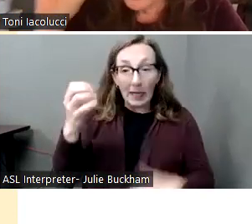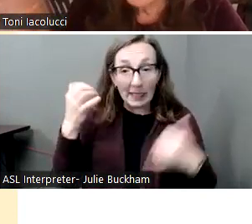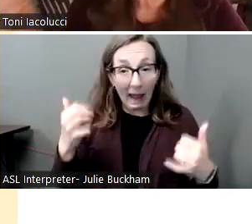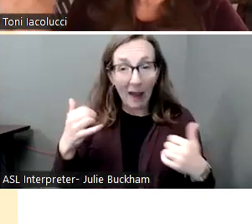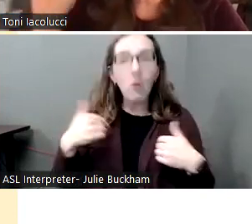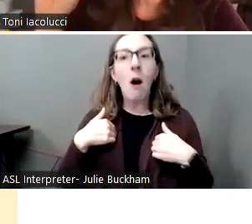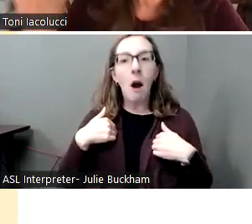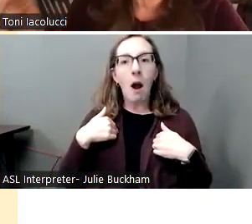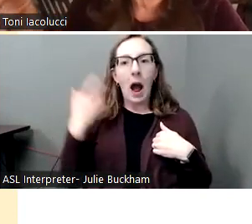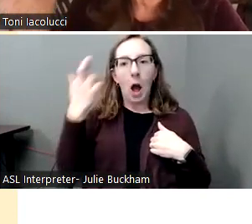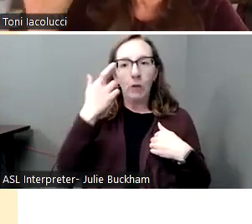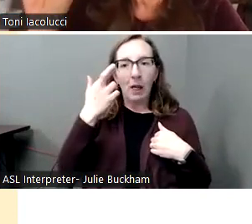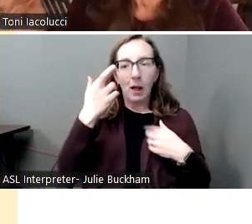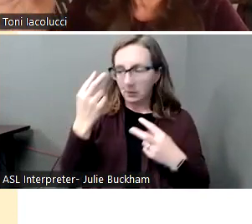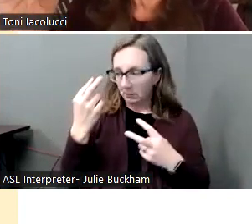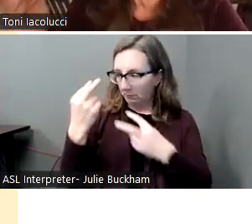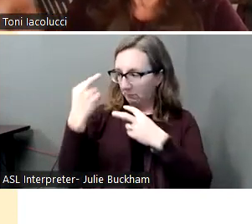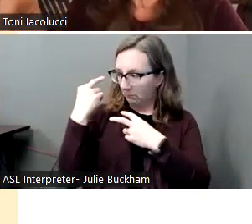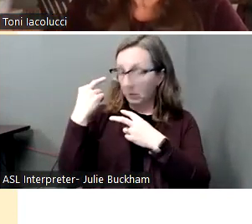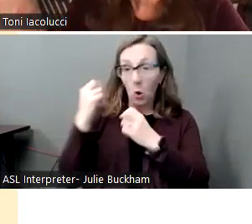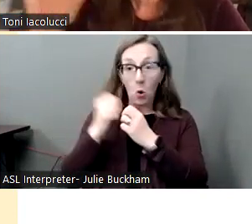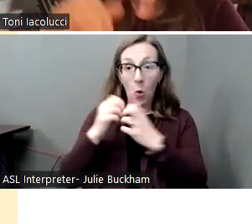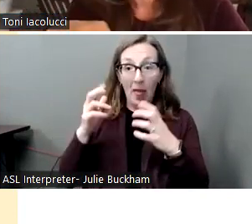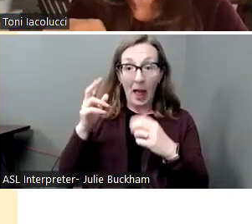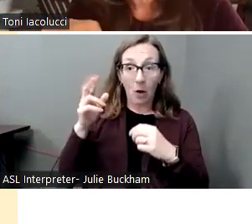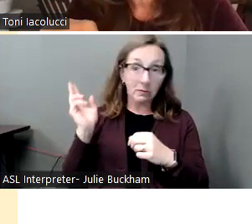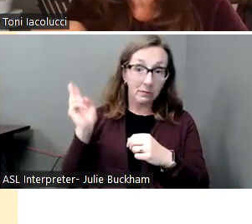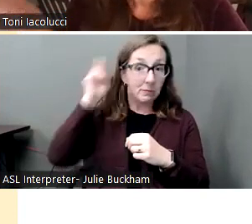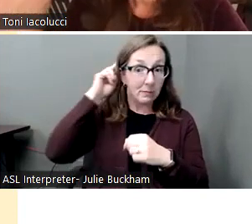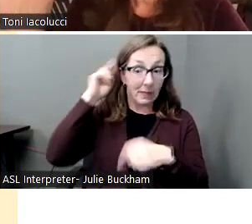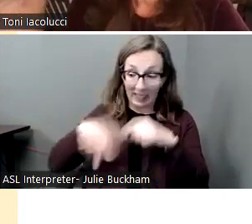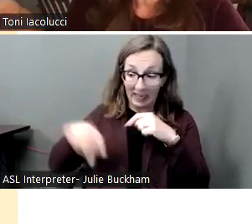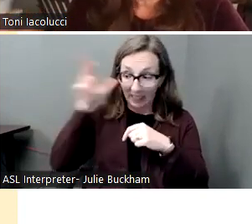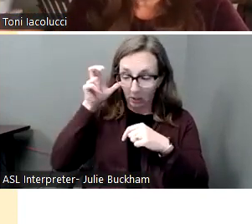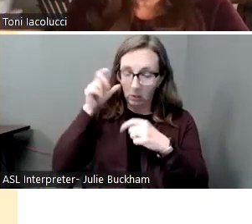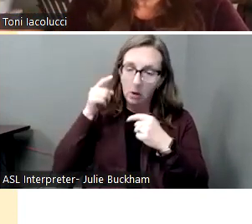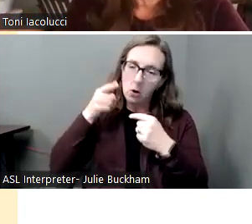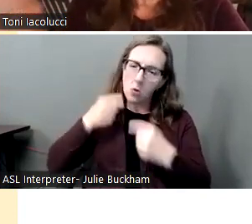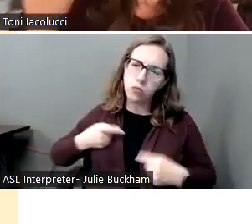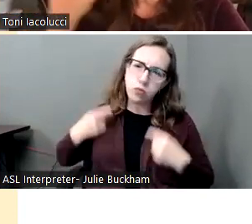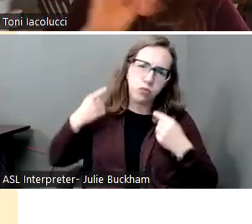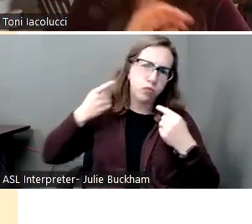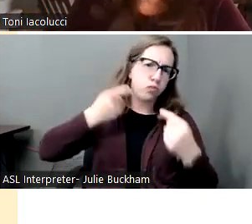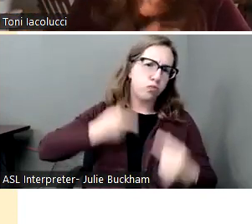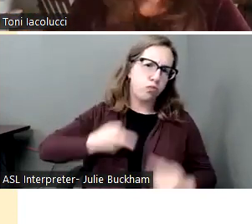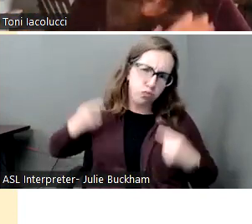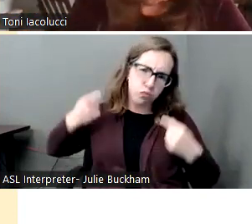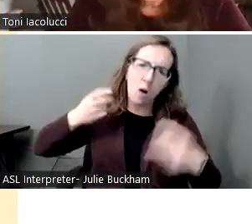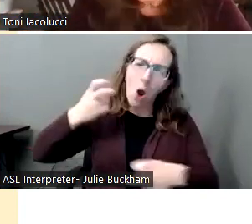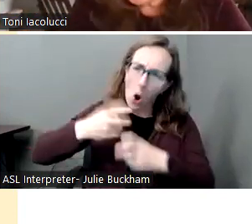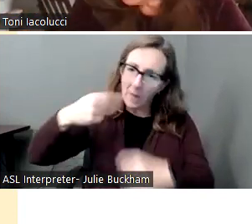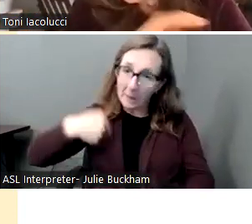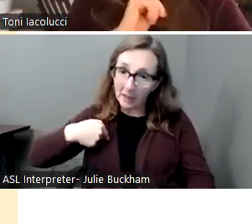how hard it was not to hear, not just for me, but for the providers. And I will say now